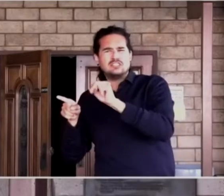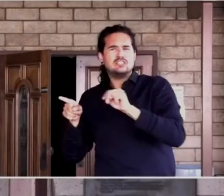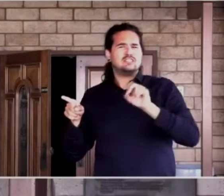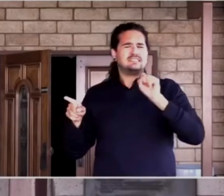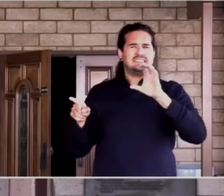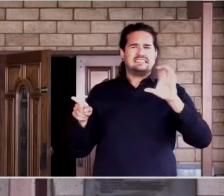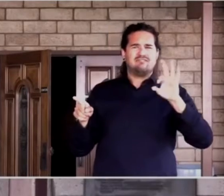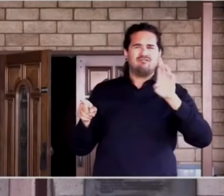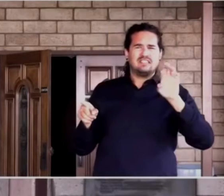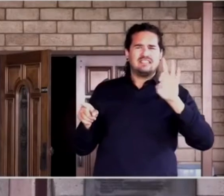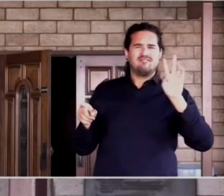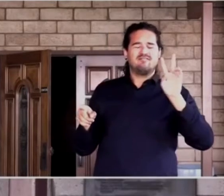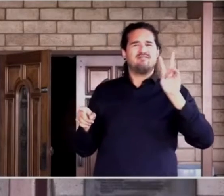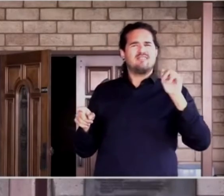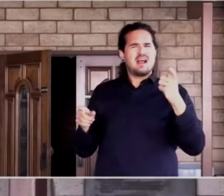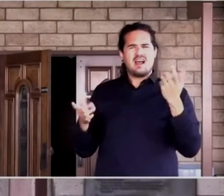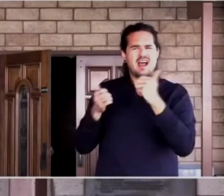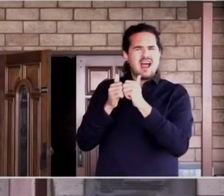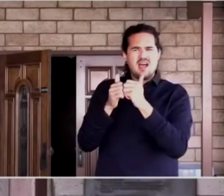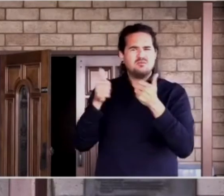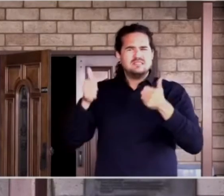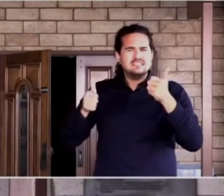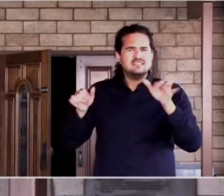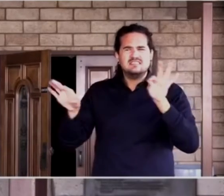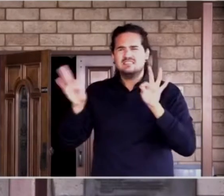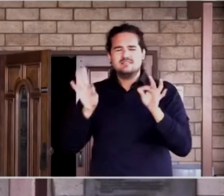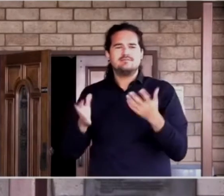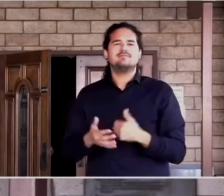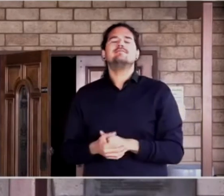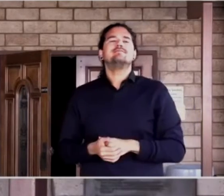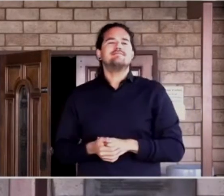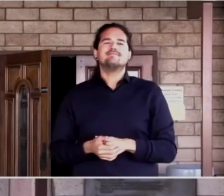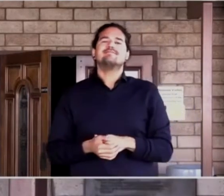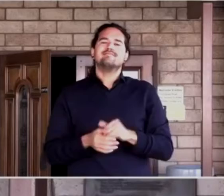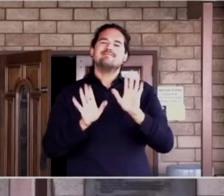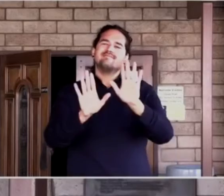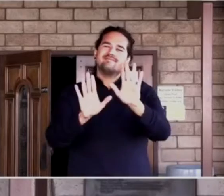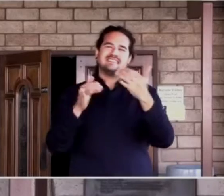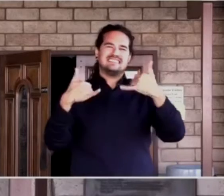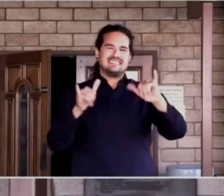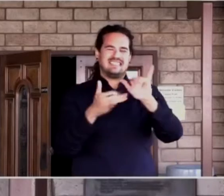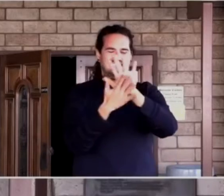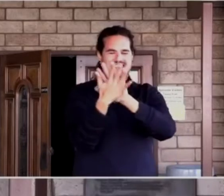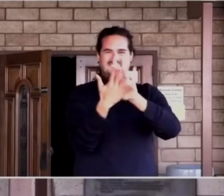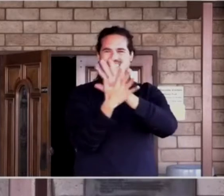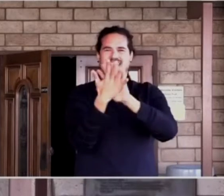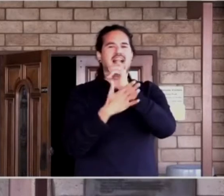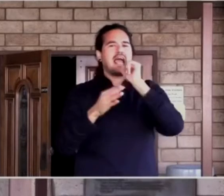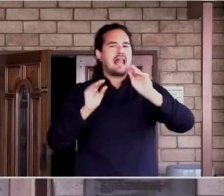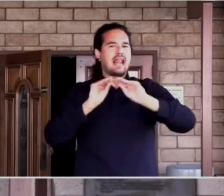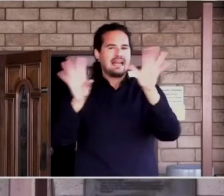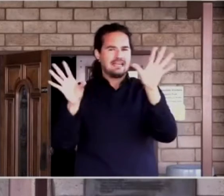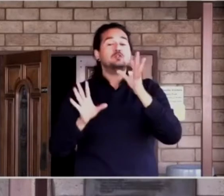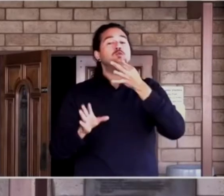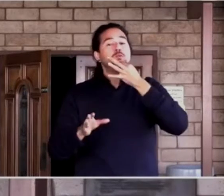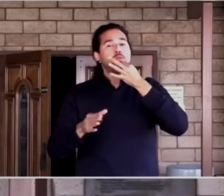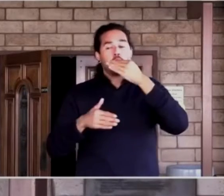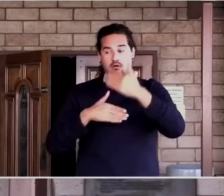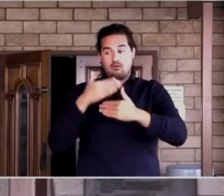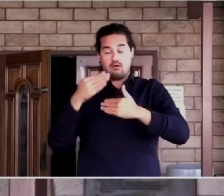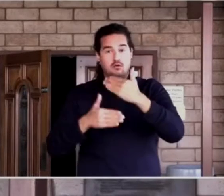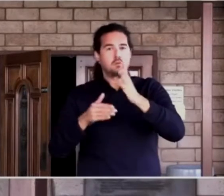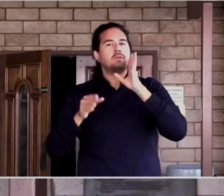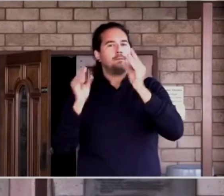We expect to have more clarity on that within the next few weeks as the state makes its way through different counties